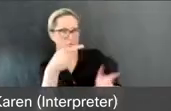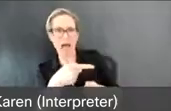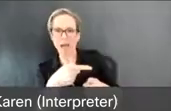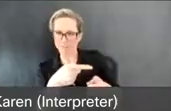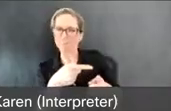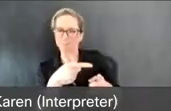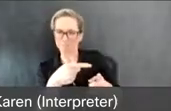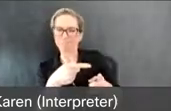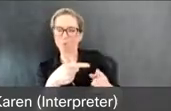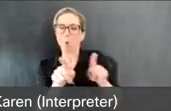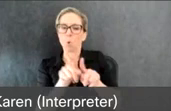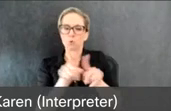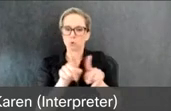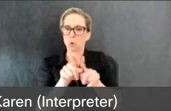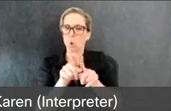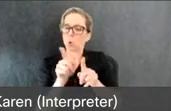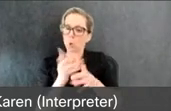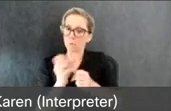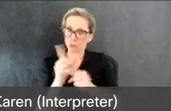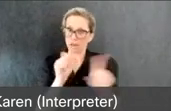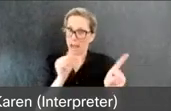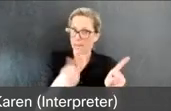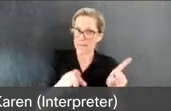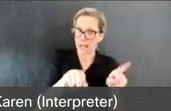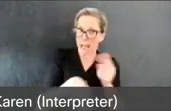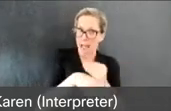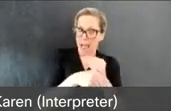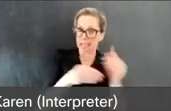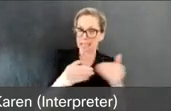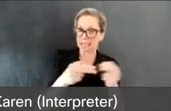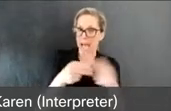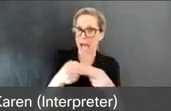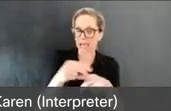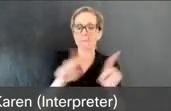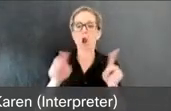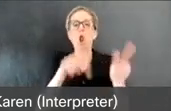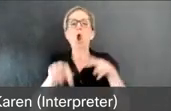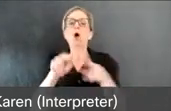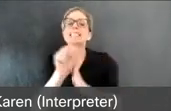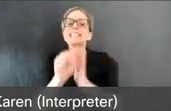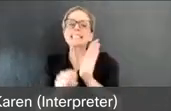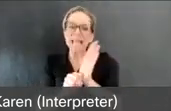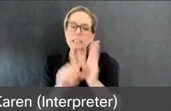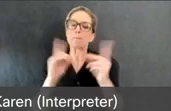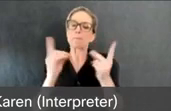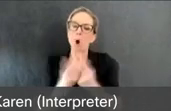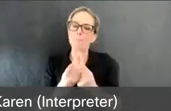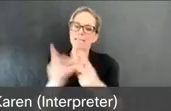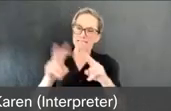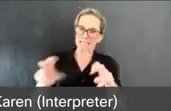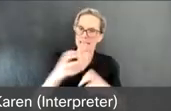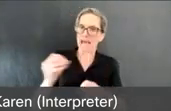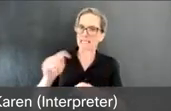this into the slide deck, you want to go to the State Department of Assessments and Taxation and make sure their charter